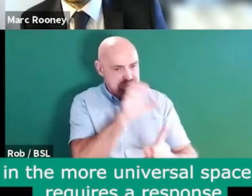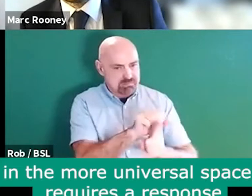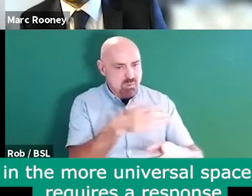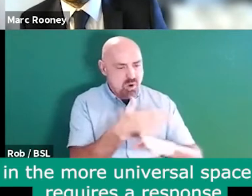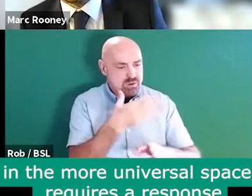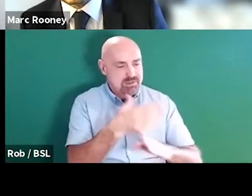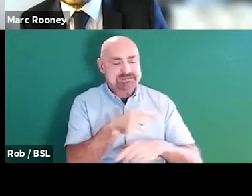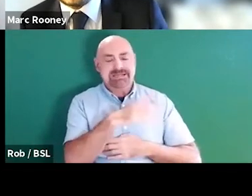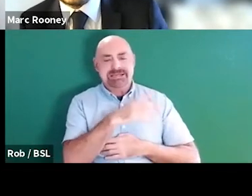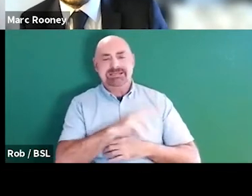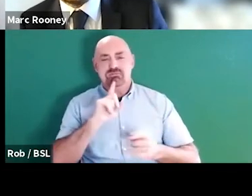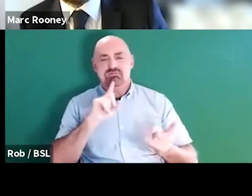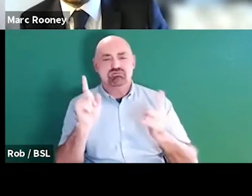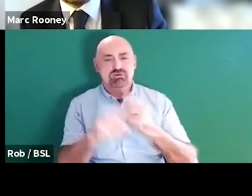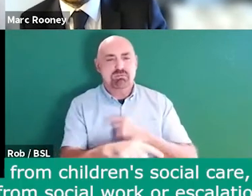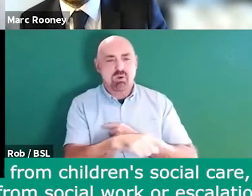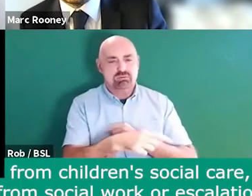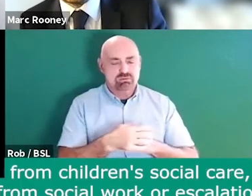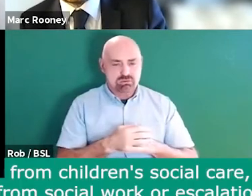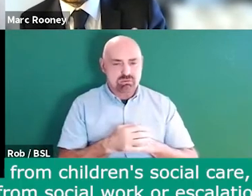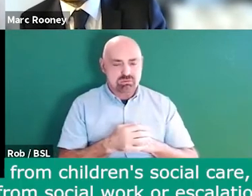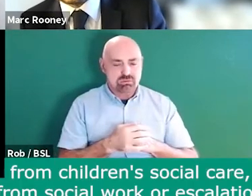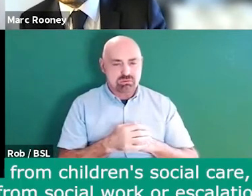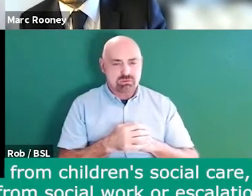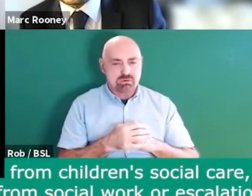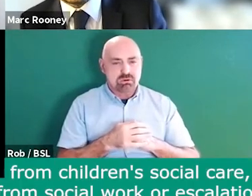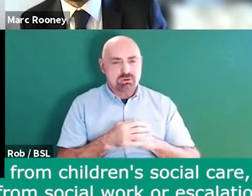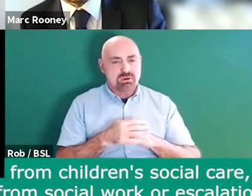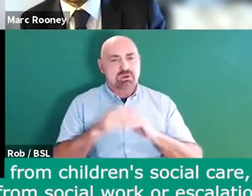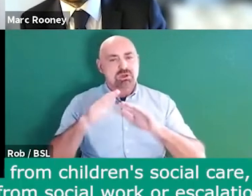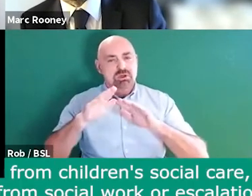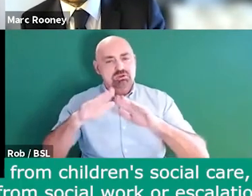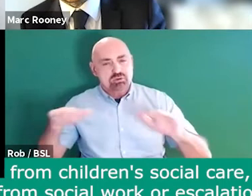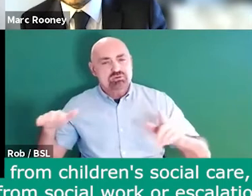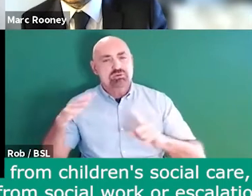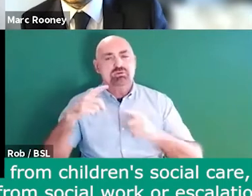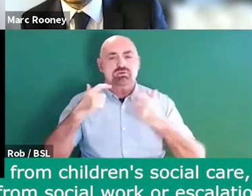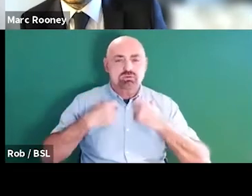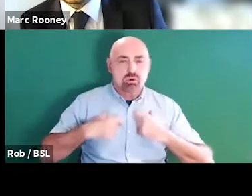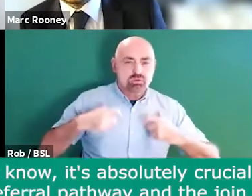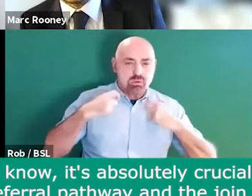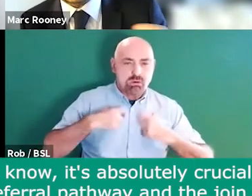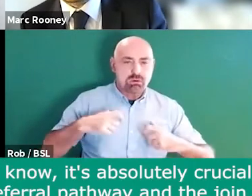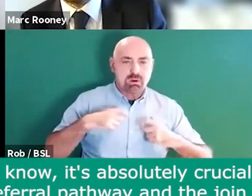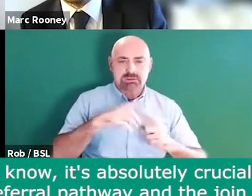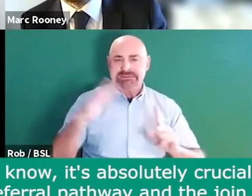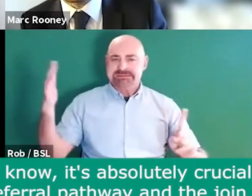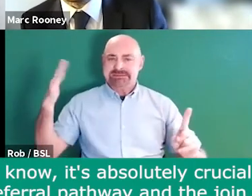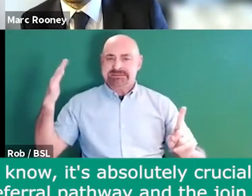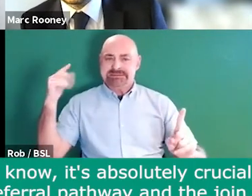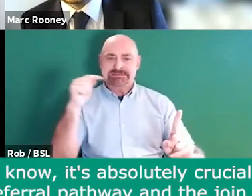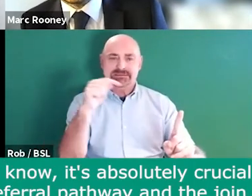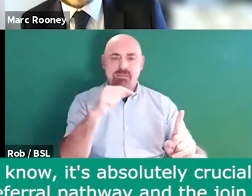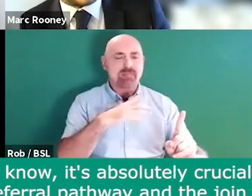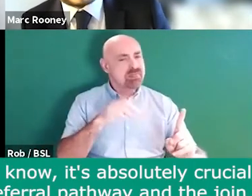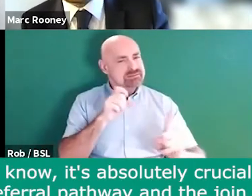from, you know, from children's social care, from social work, or escalation. You know, it's absolutely